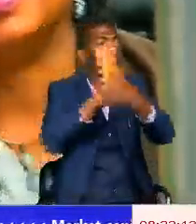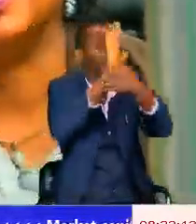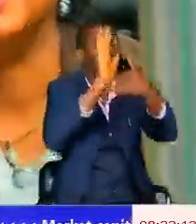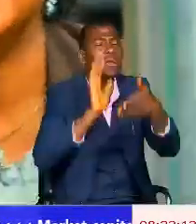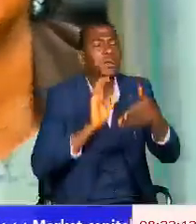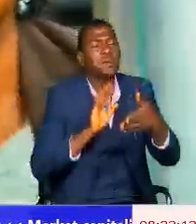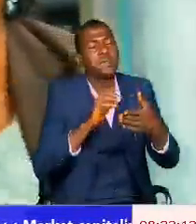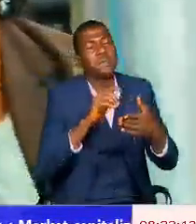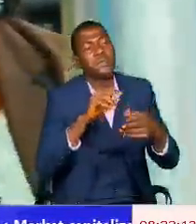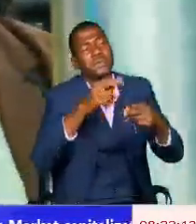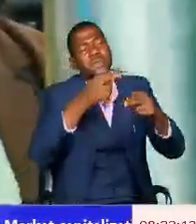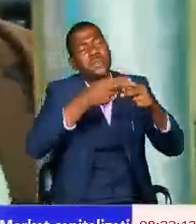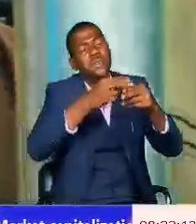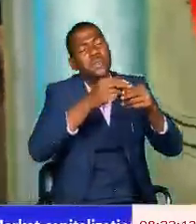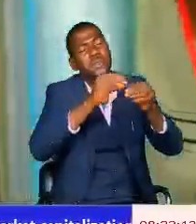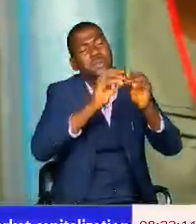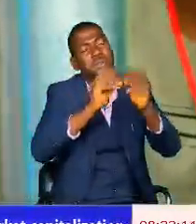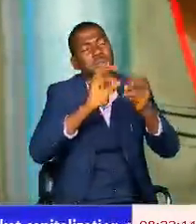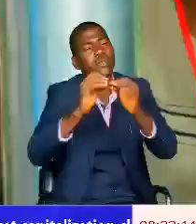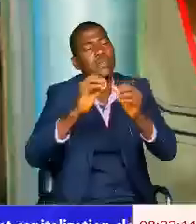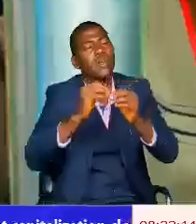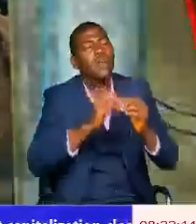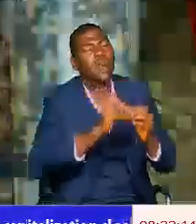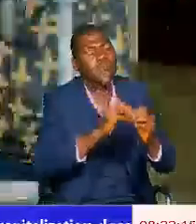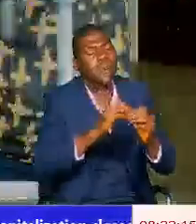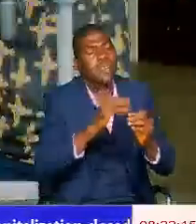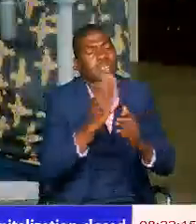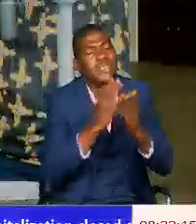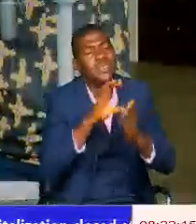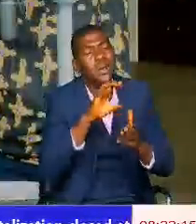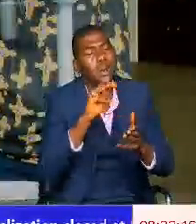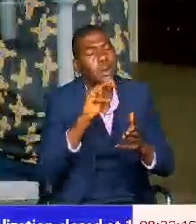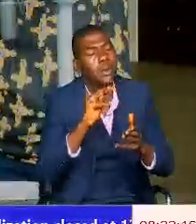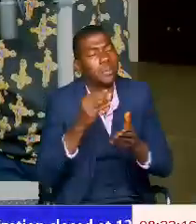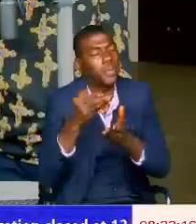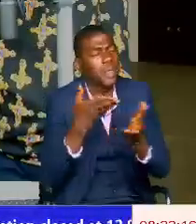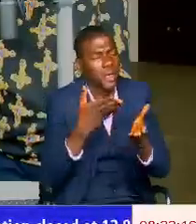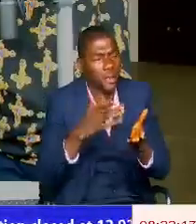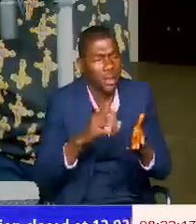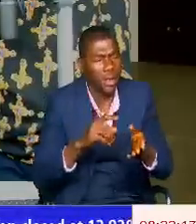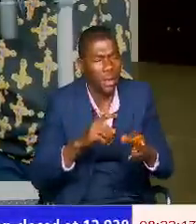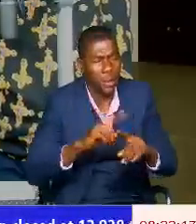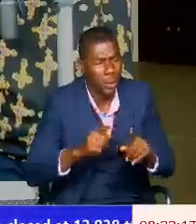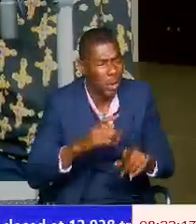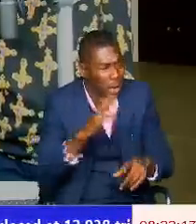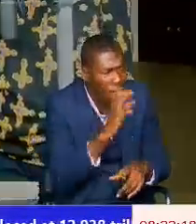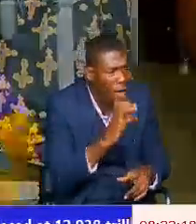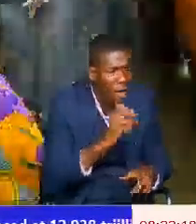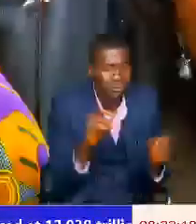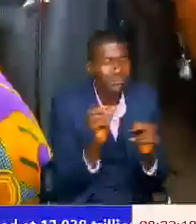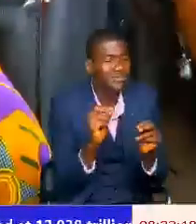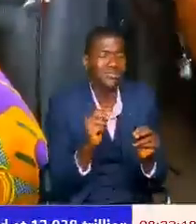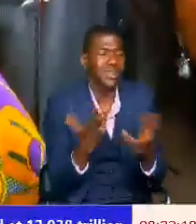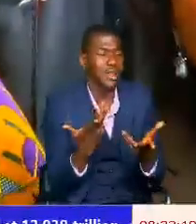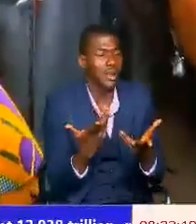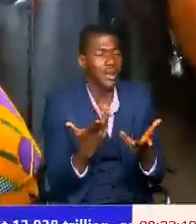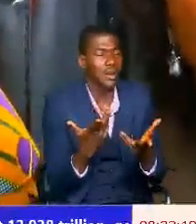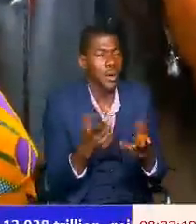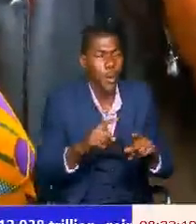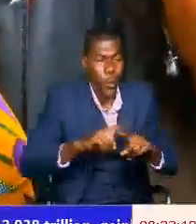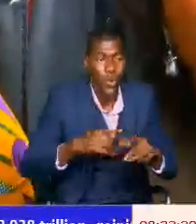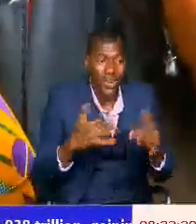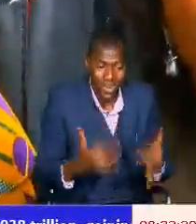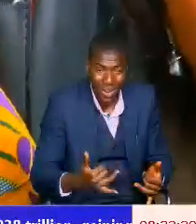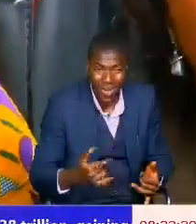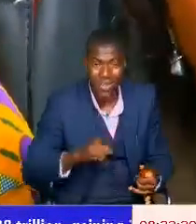don't attend to the sticker. But since where this woman come, she don't transform Servicom. People don't feel the impact